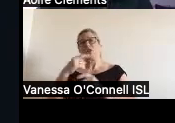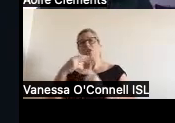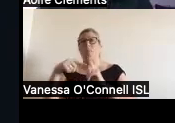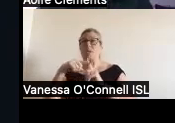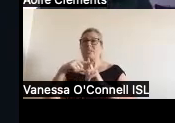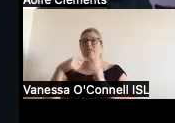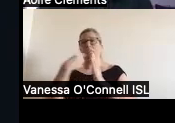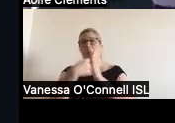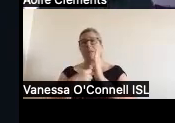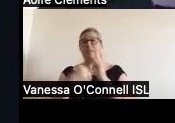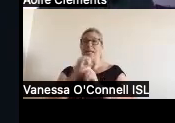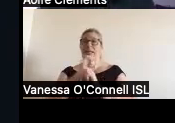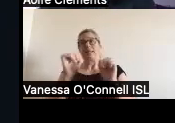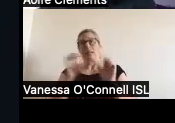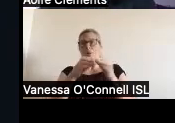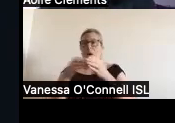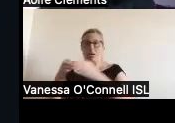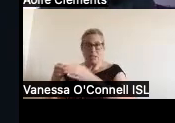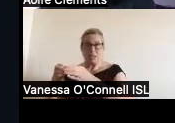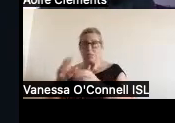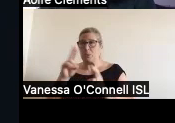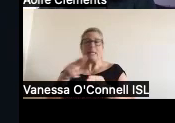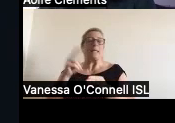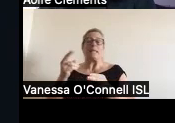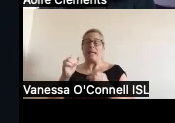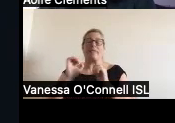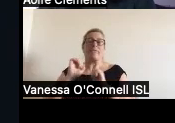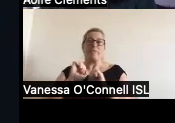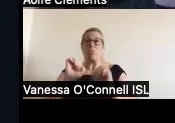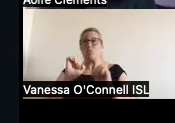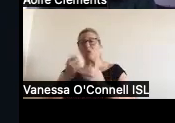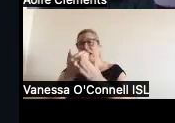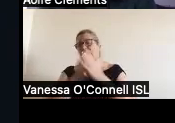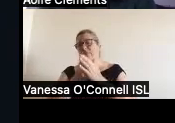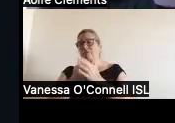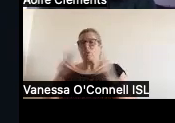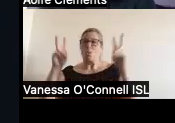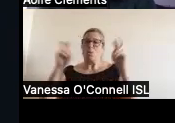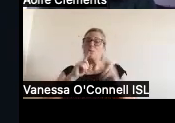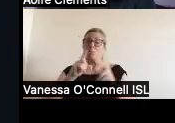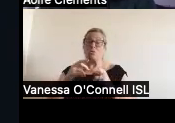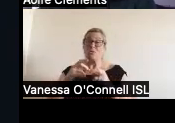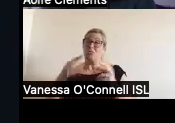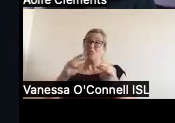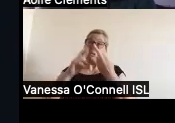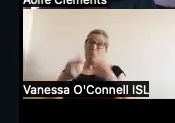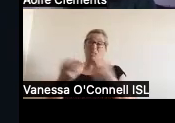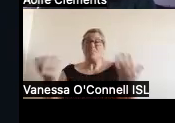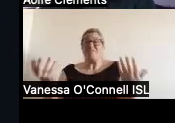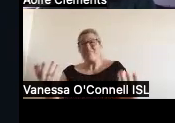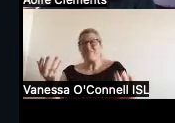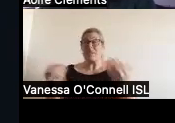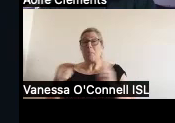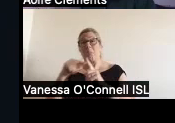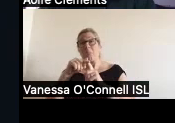while we can't move forward on legislative quotas. And I mean, the response has been generally positive. UUP have created an